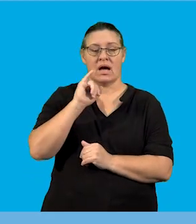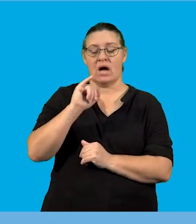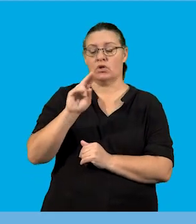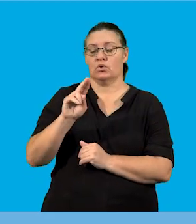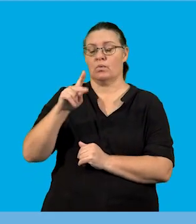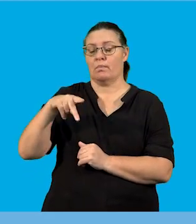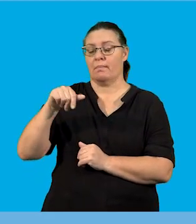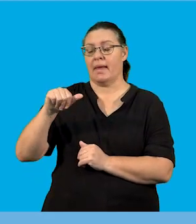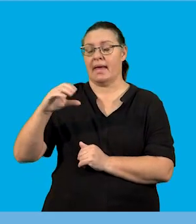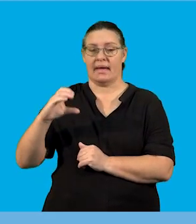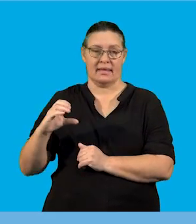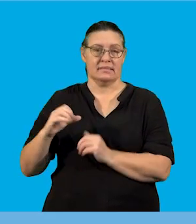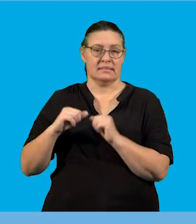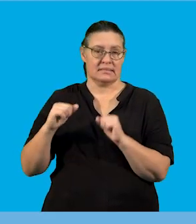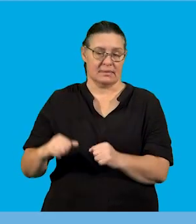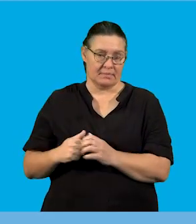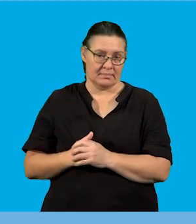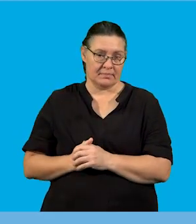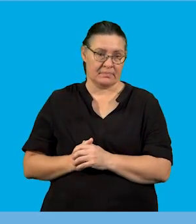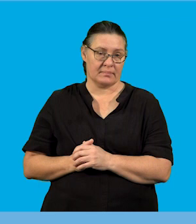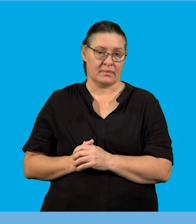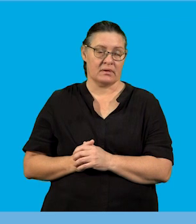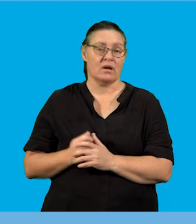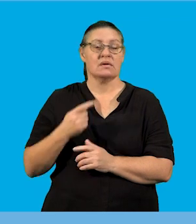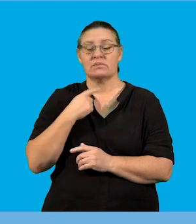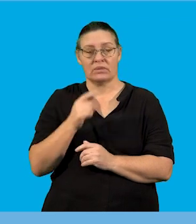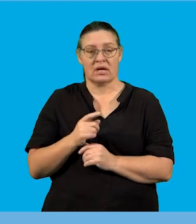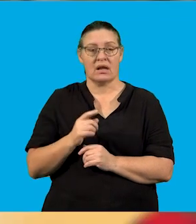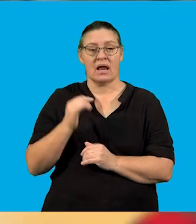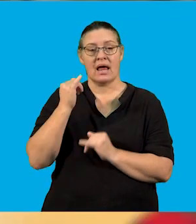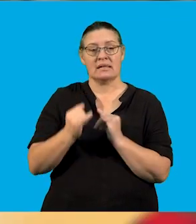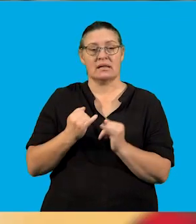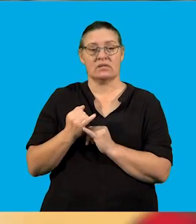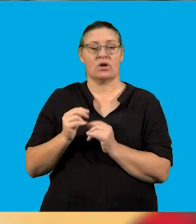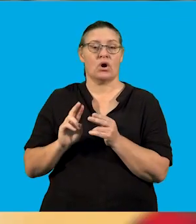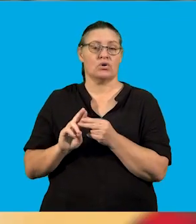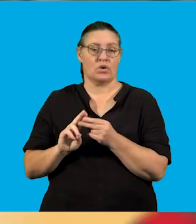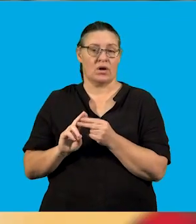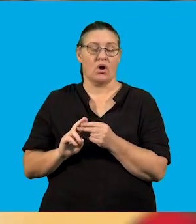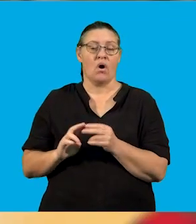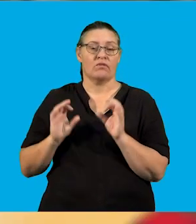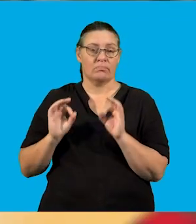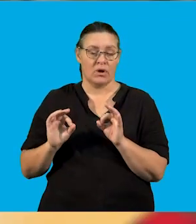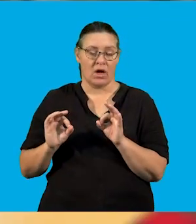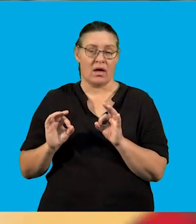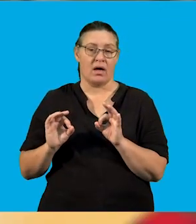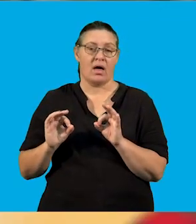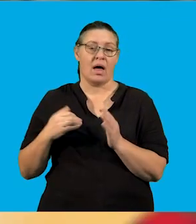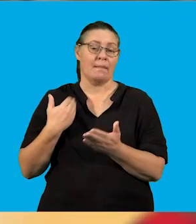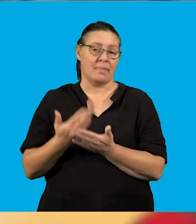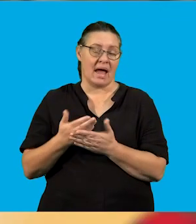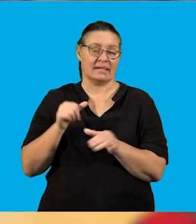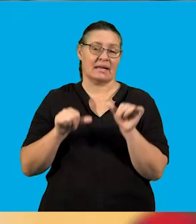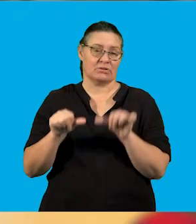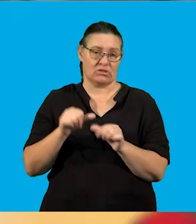we are using this system, the IUPAC system of naming the compounds, which stands for International Union of Pure